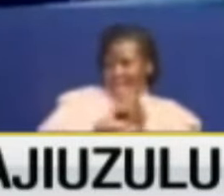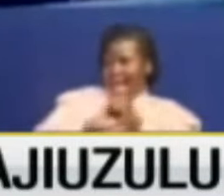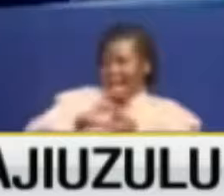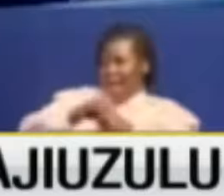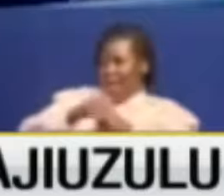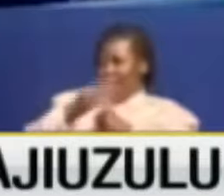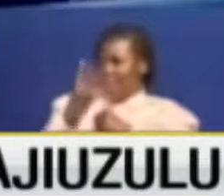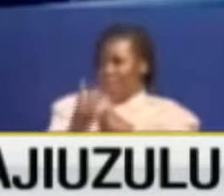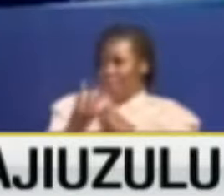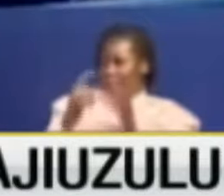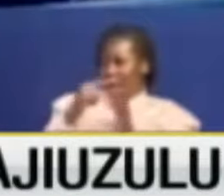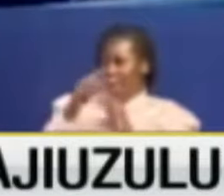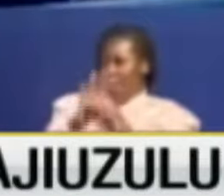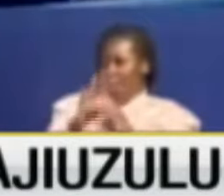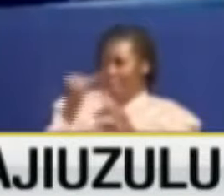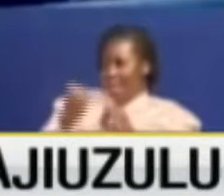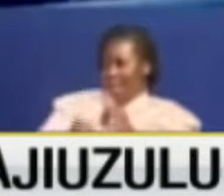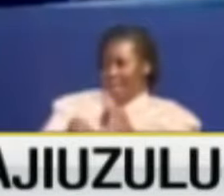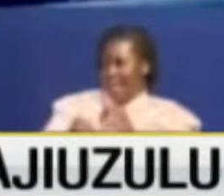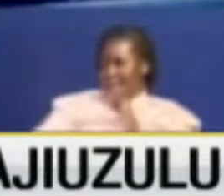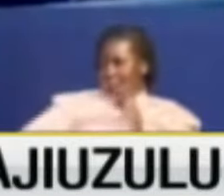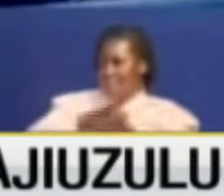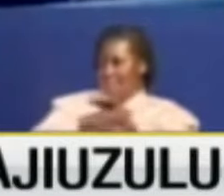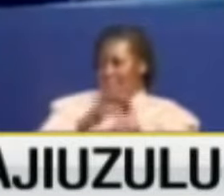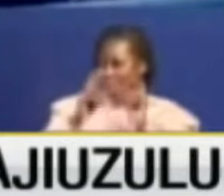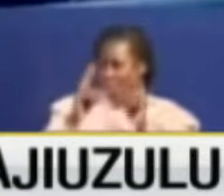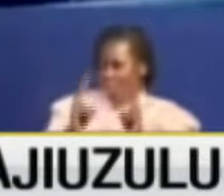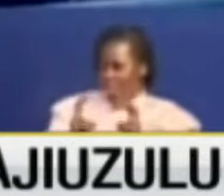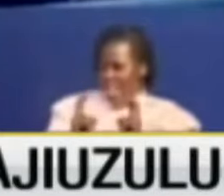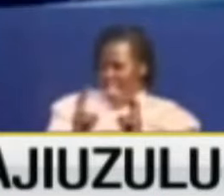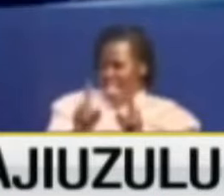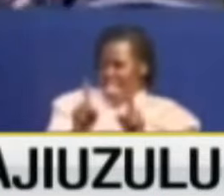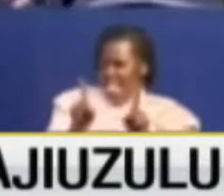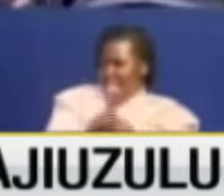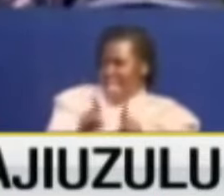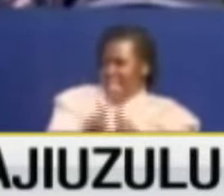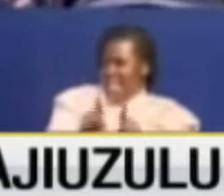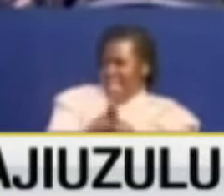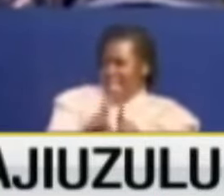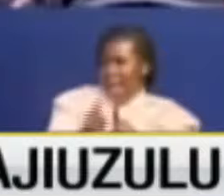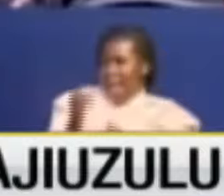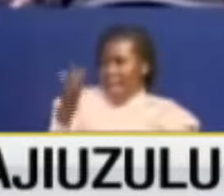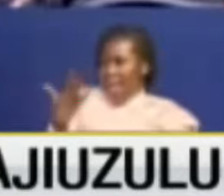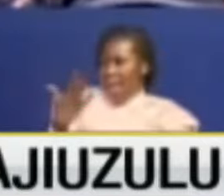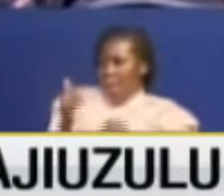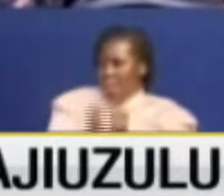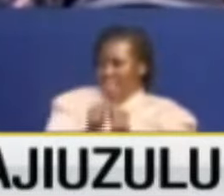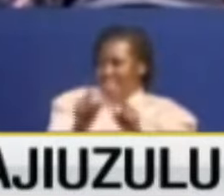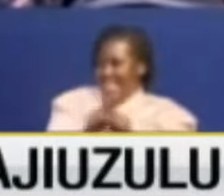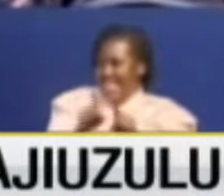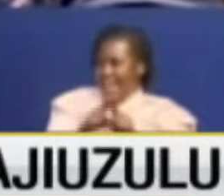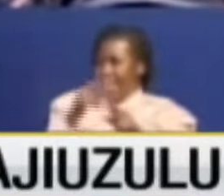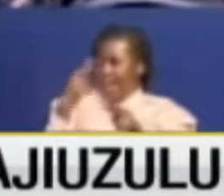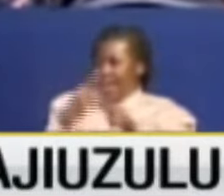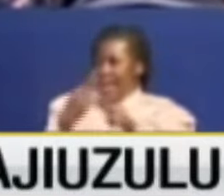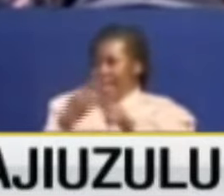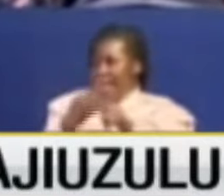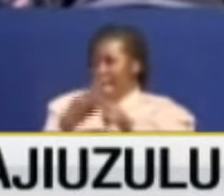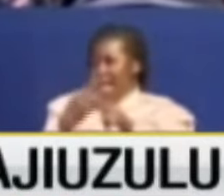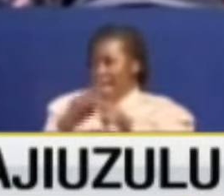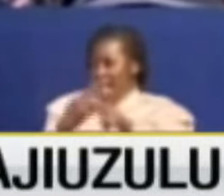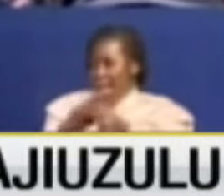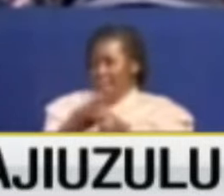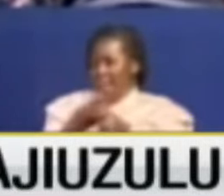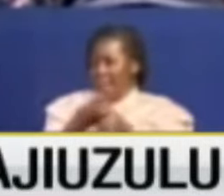4, paragraph G of the last impeachment motion, is the same piece of paper with the same names in the